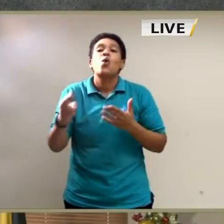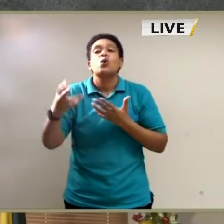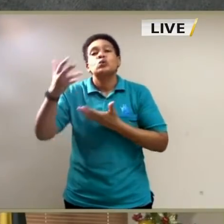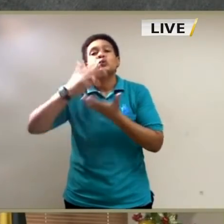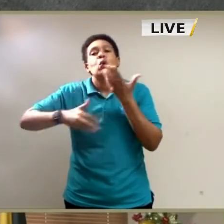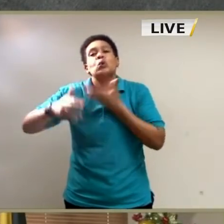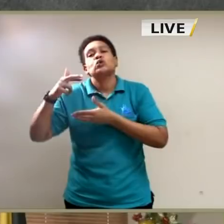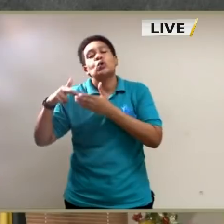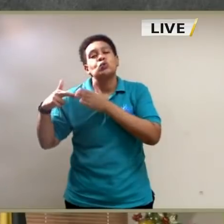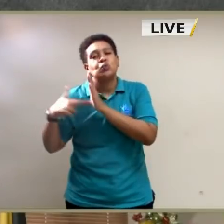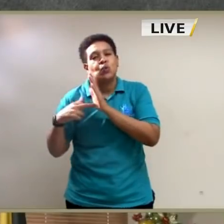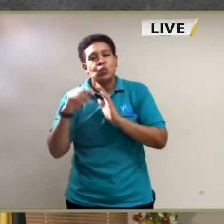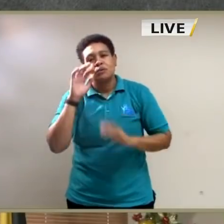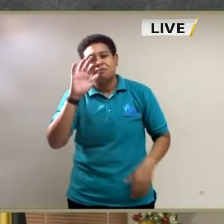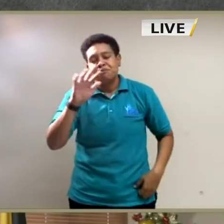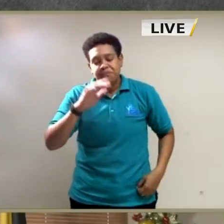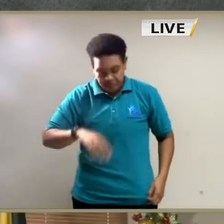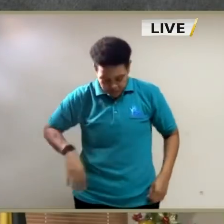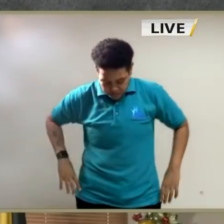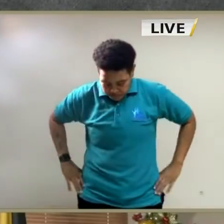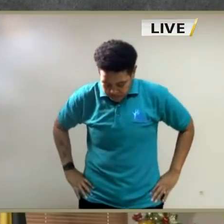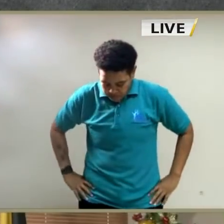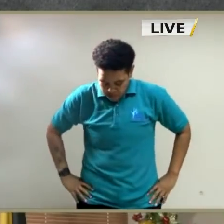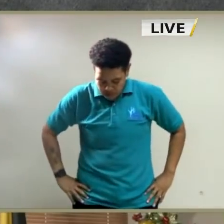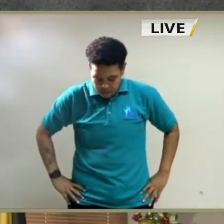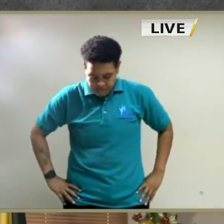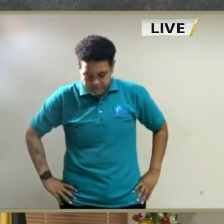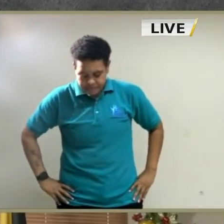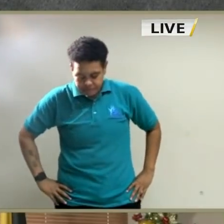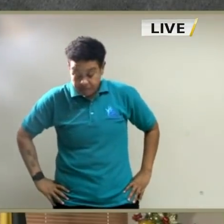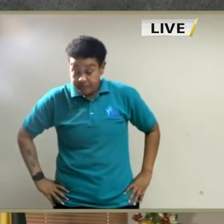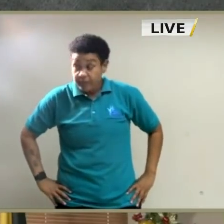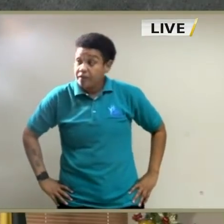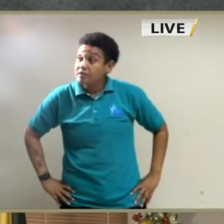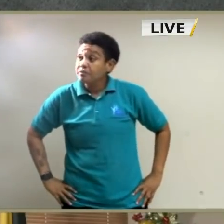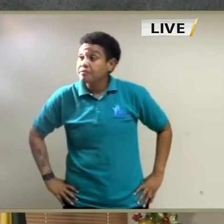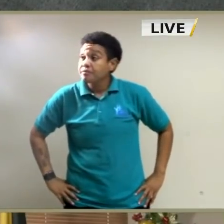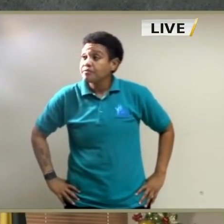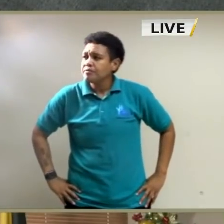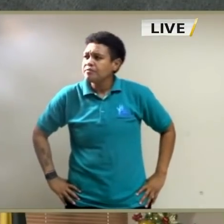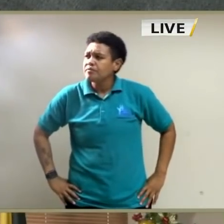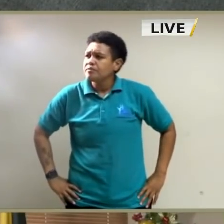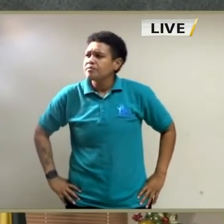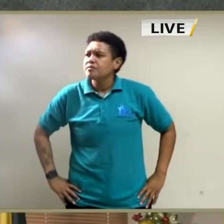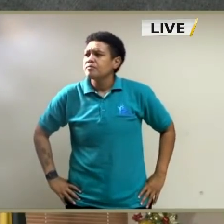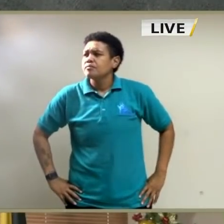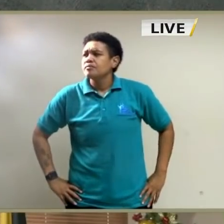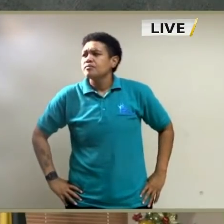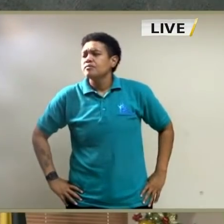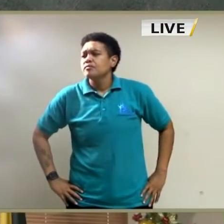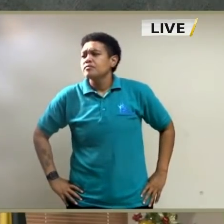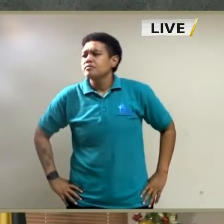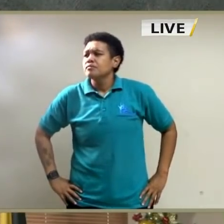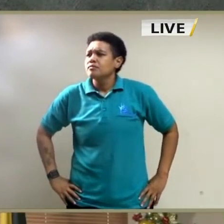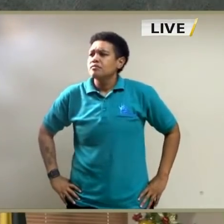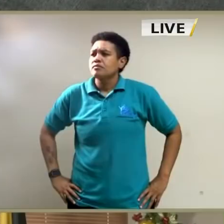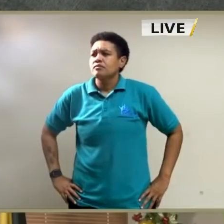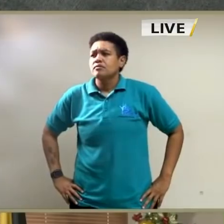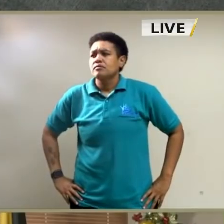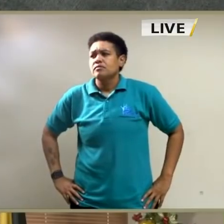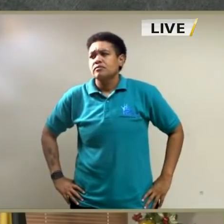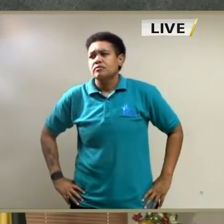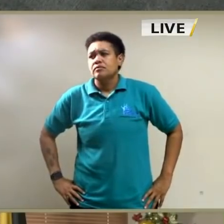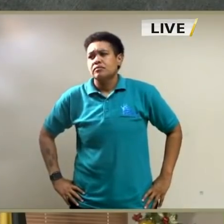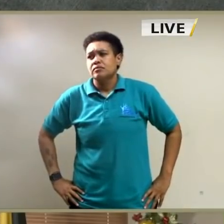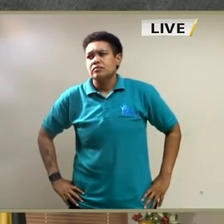So the first question, let us look at it. there is, at this time, consistent